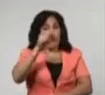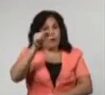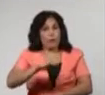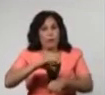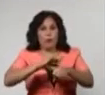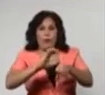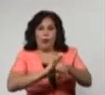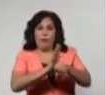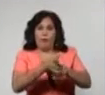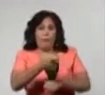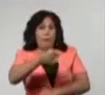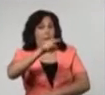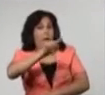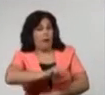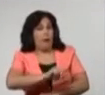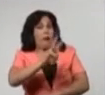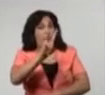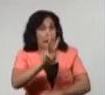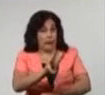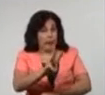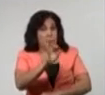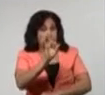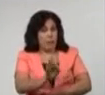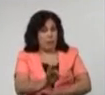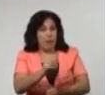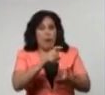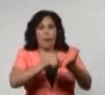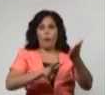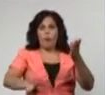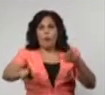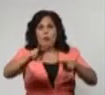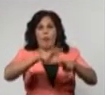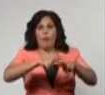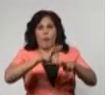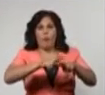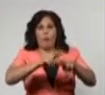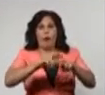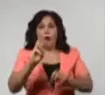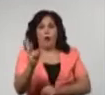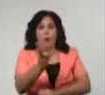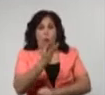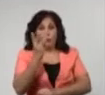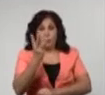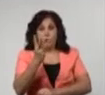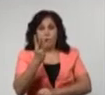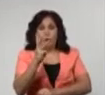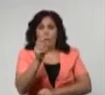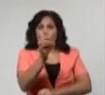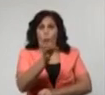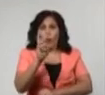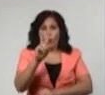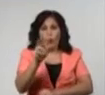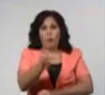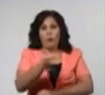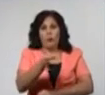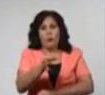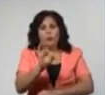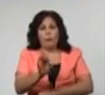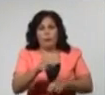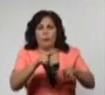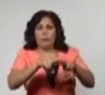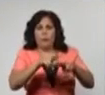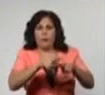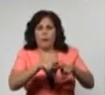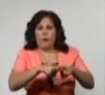92.8%. All 3 new cases diagnosed yesterday are from Havana. The case